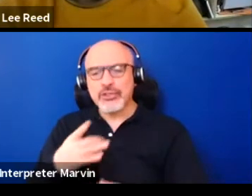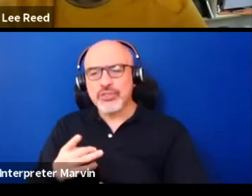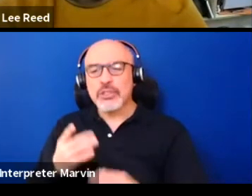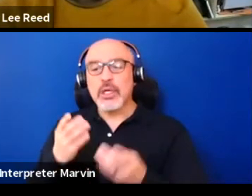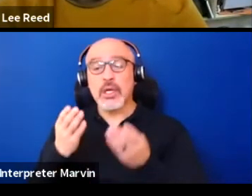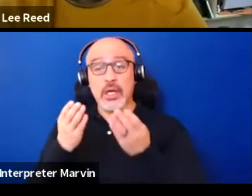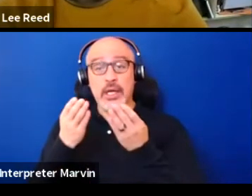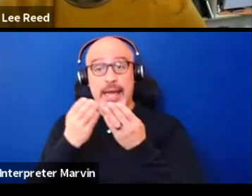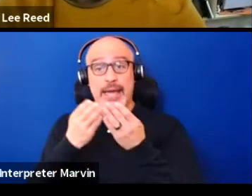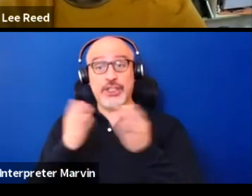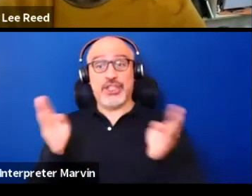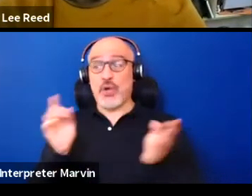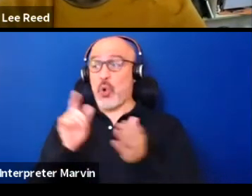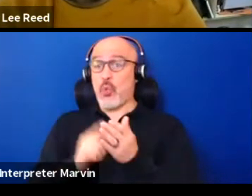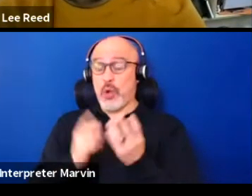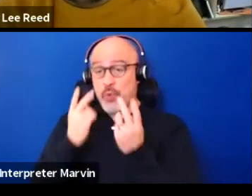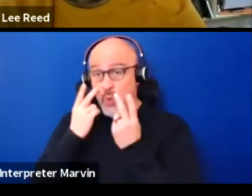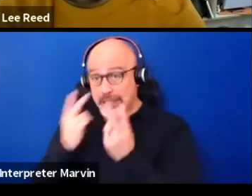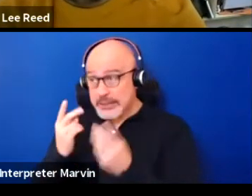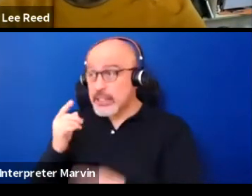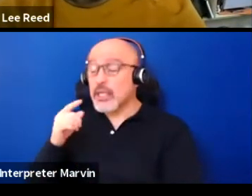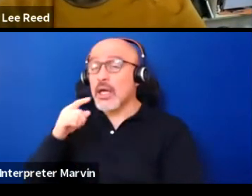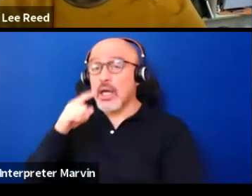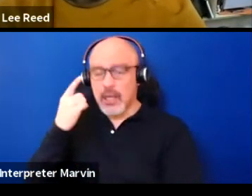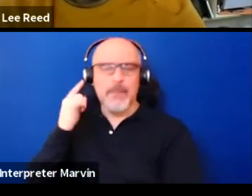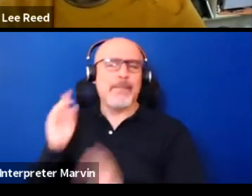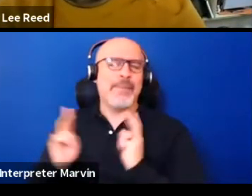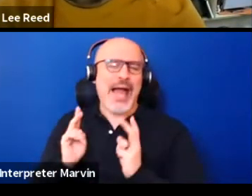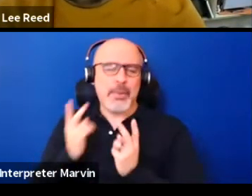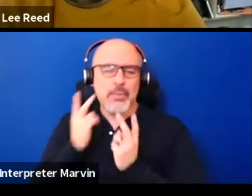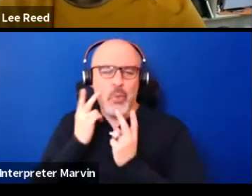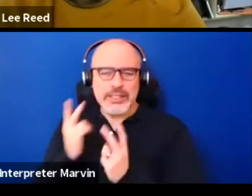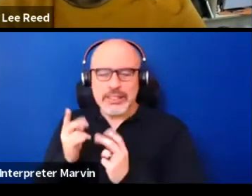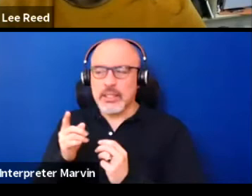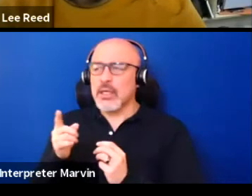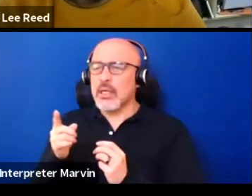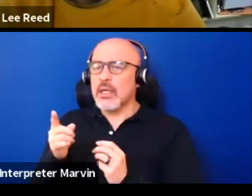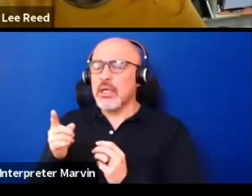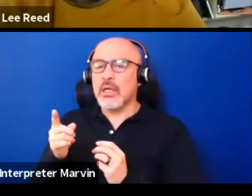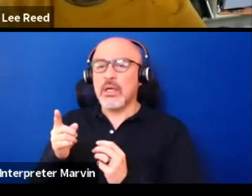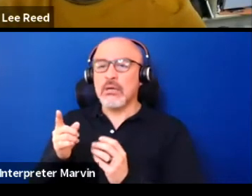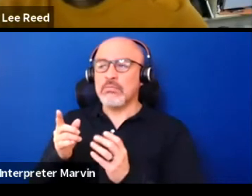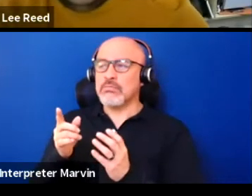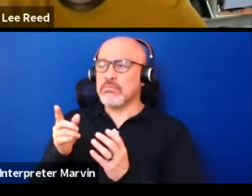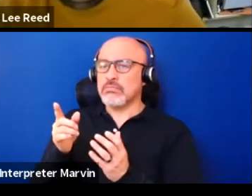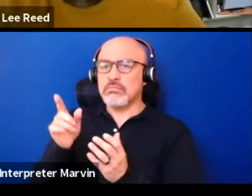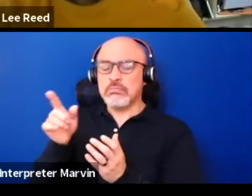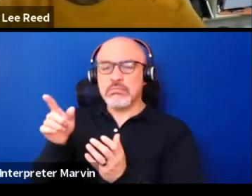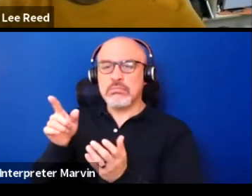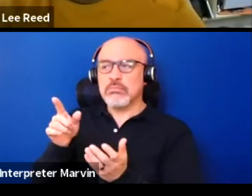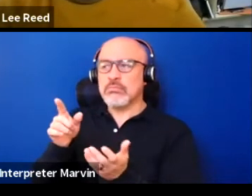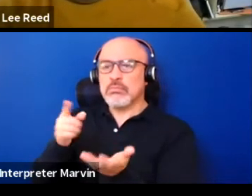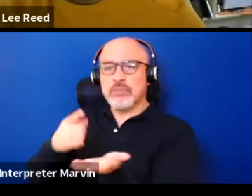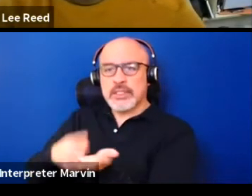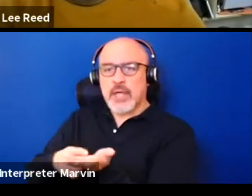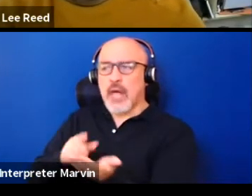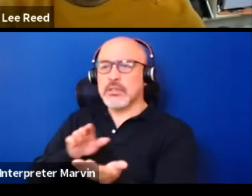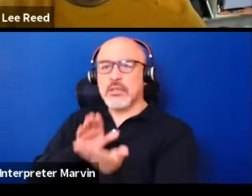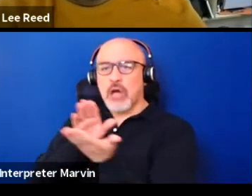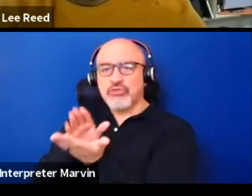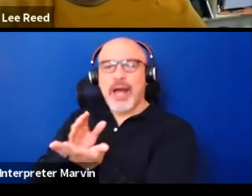what we want to see, Black people want to see, is stuff that somehow that addresses our